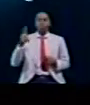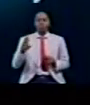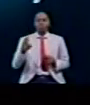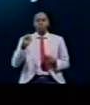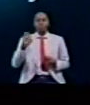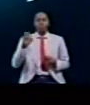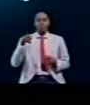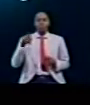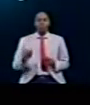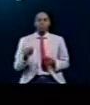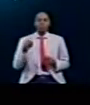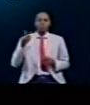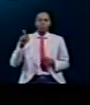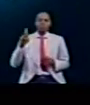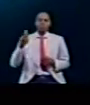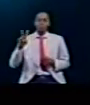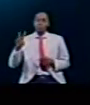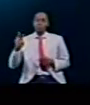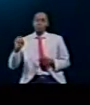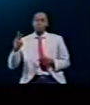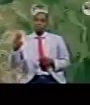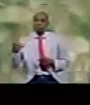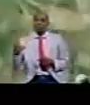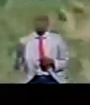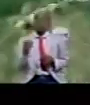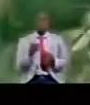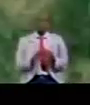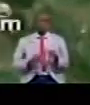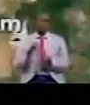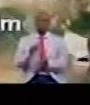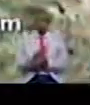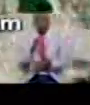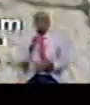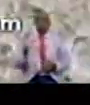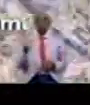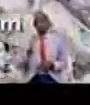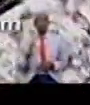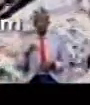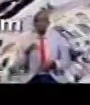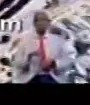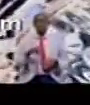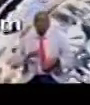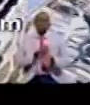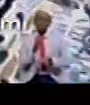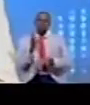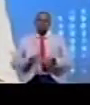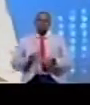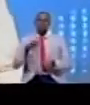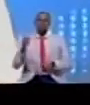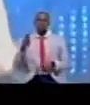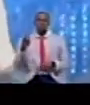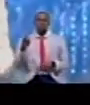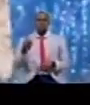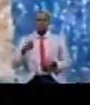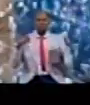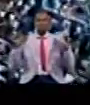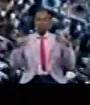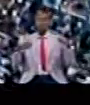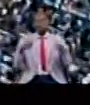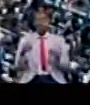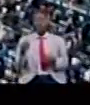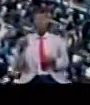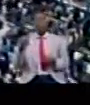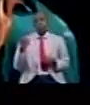name, O Lord, in Jesus' name. I thank you, O Lord God, for how you have been with us from beginning to this